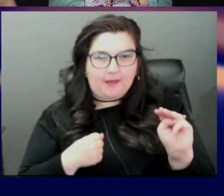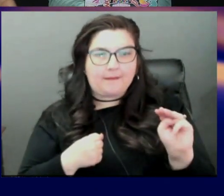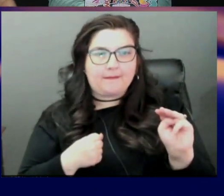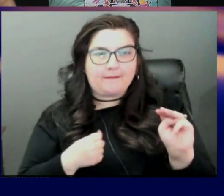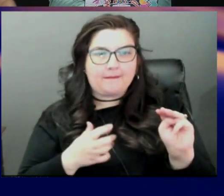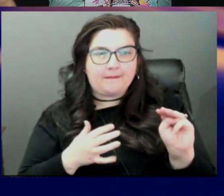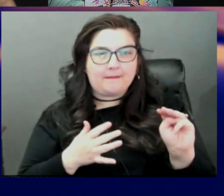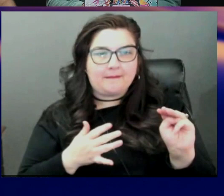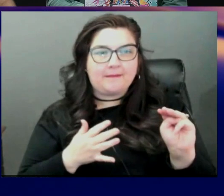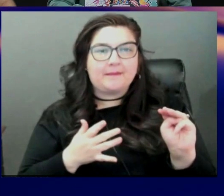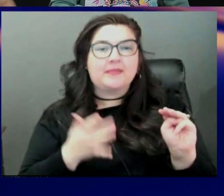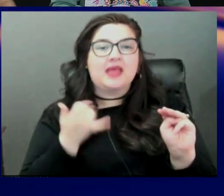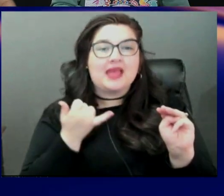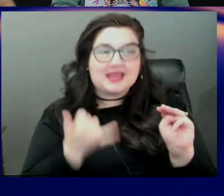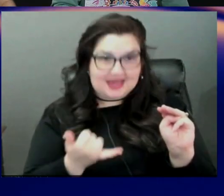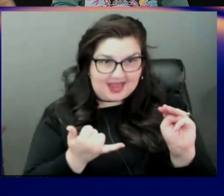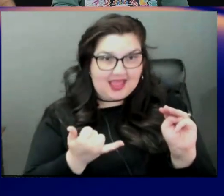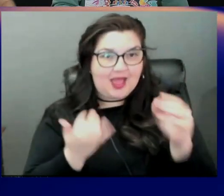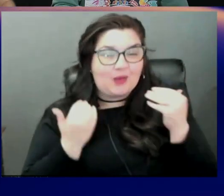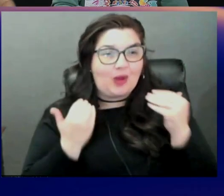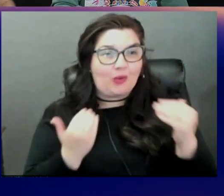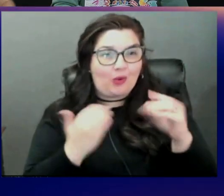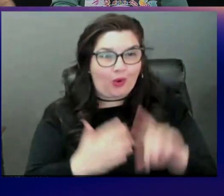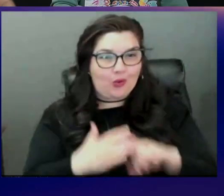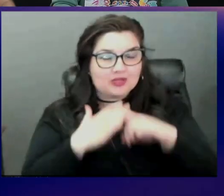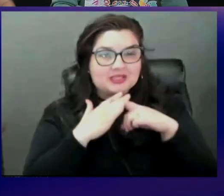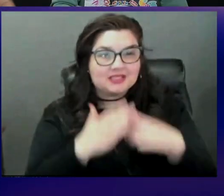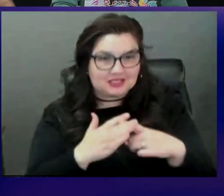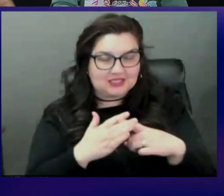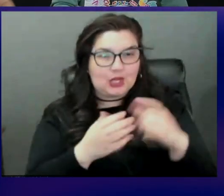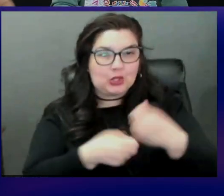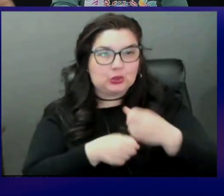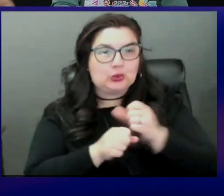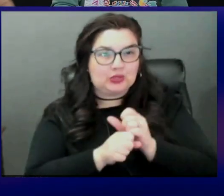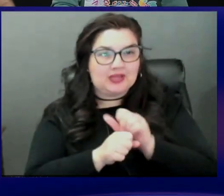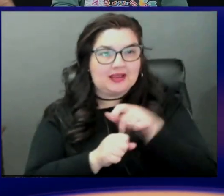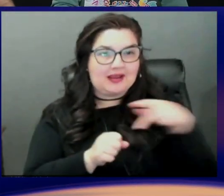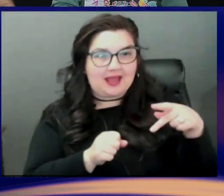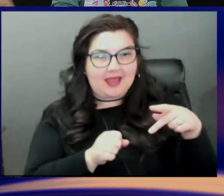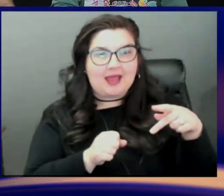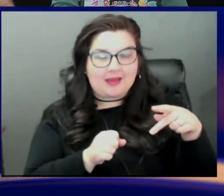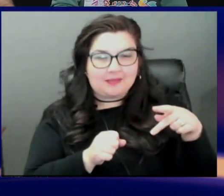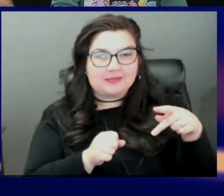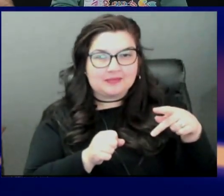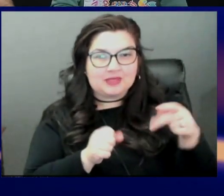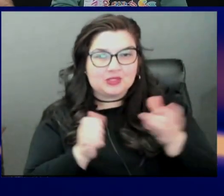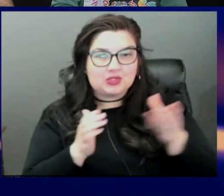And now I will start my create React app server again.